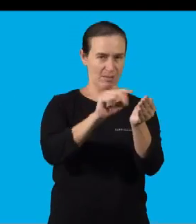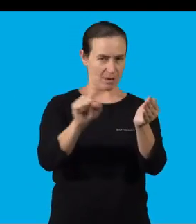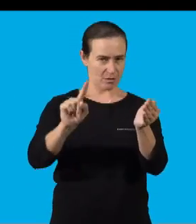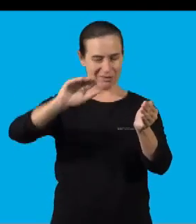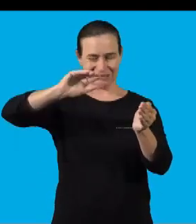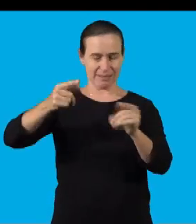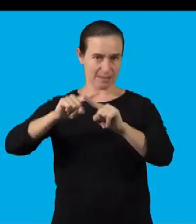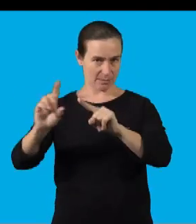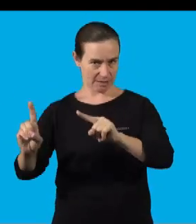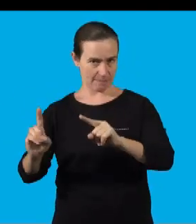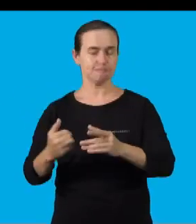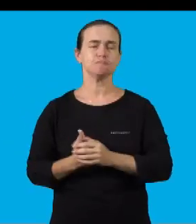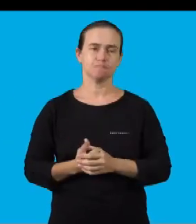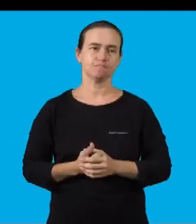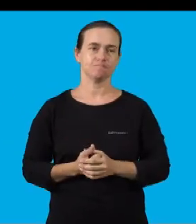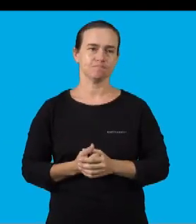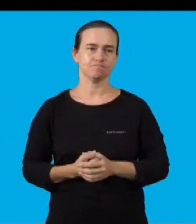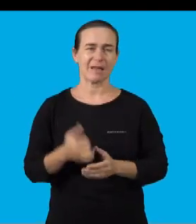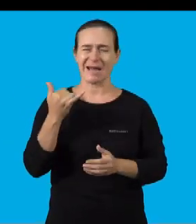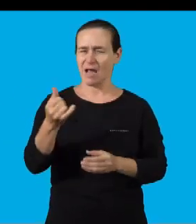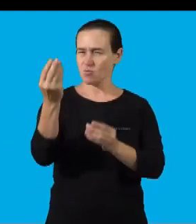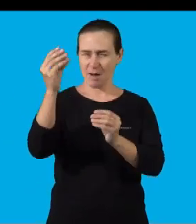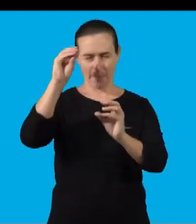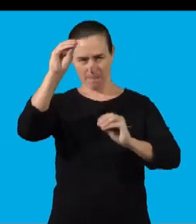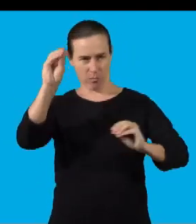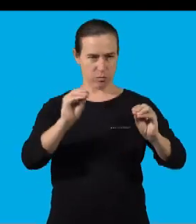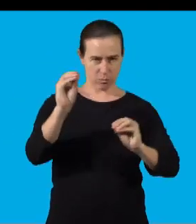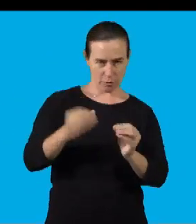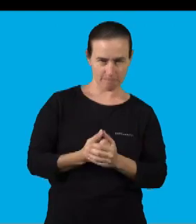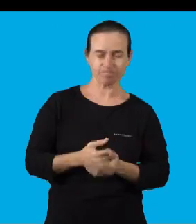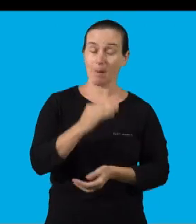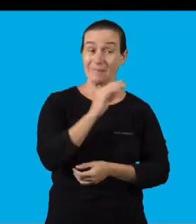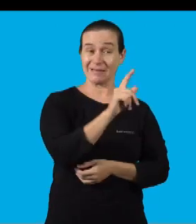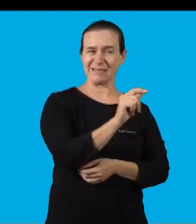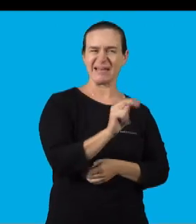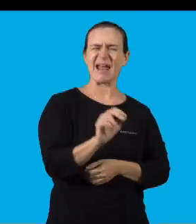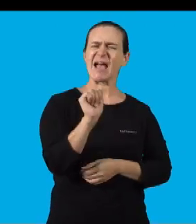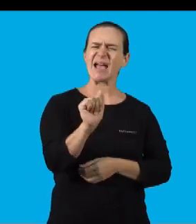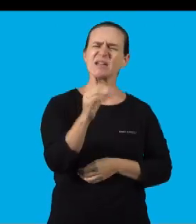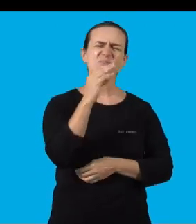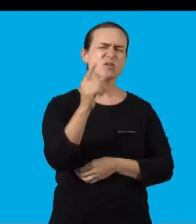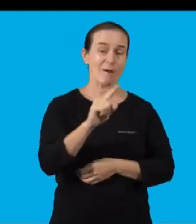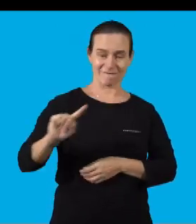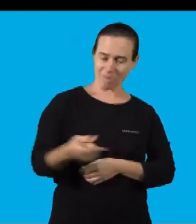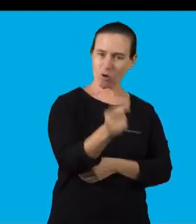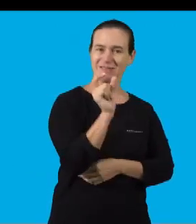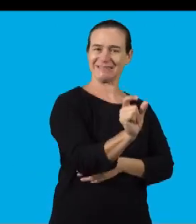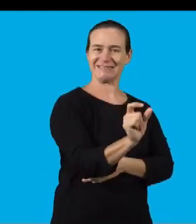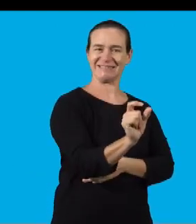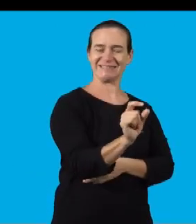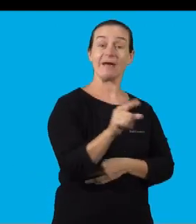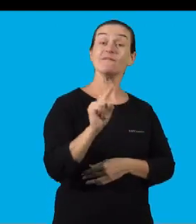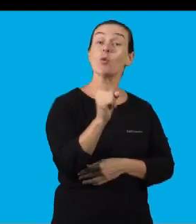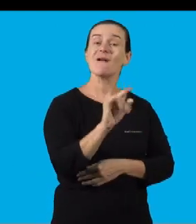that is multiplied by D. Now, when we substitute this Tn, we know that A represents that first term, so that